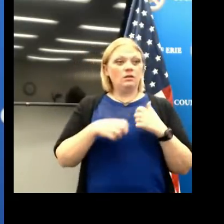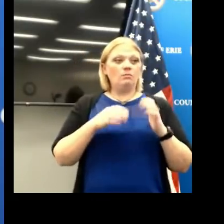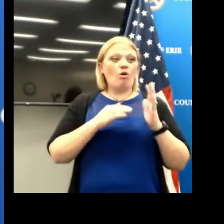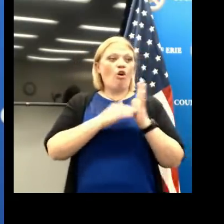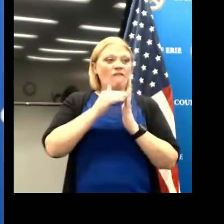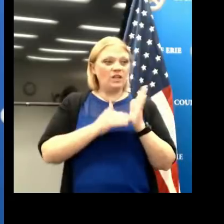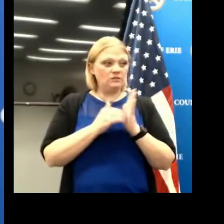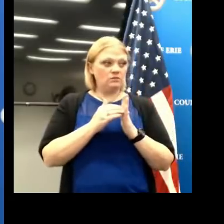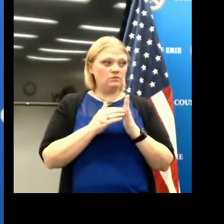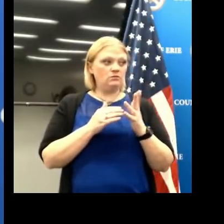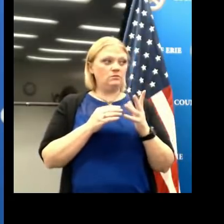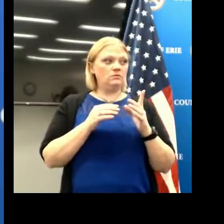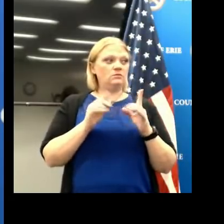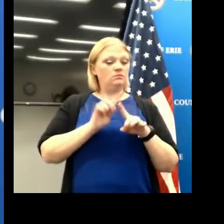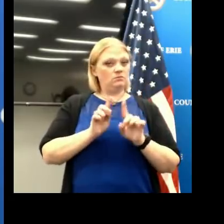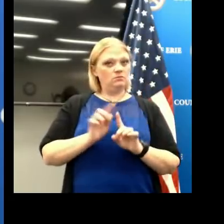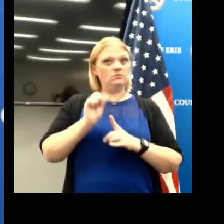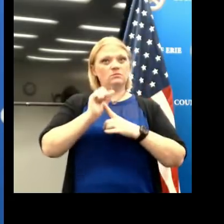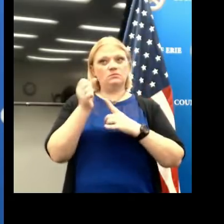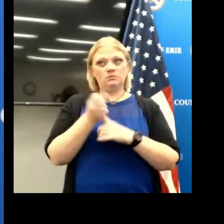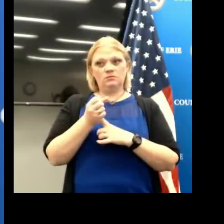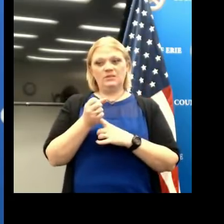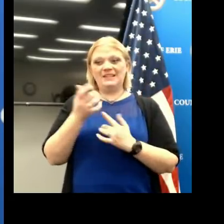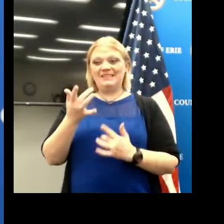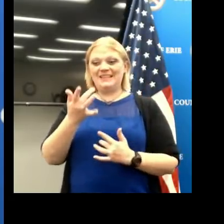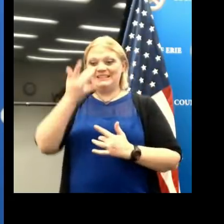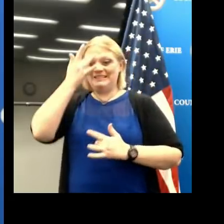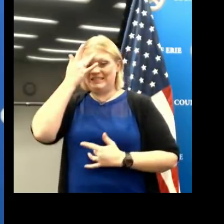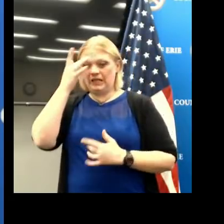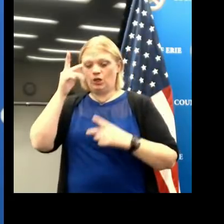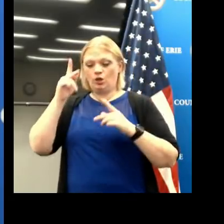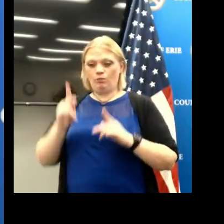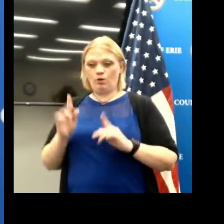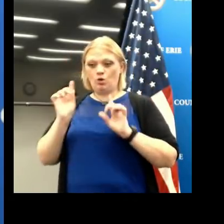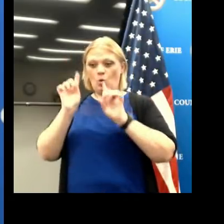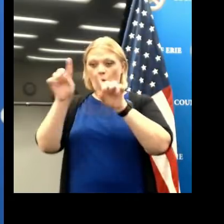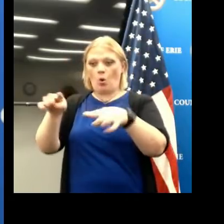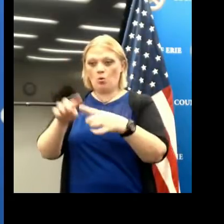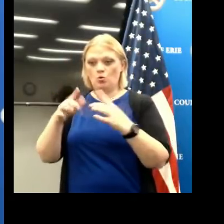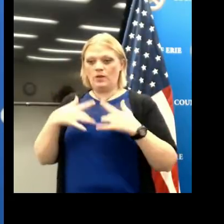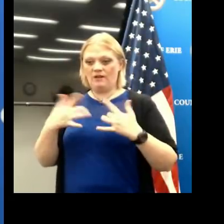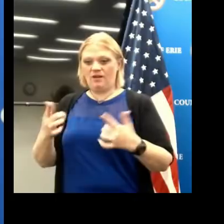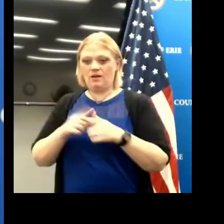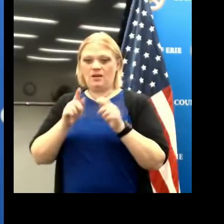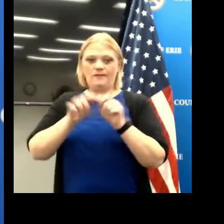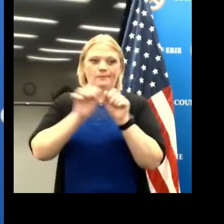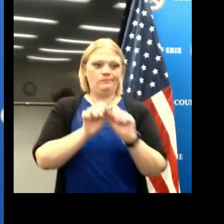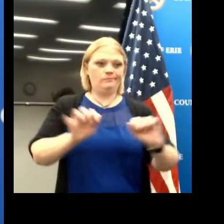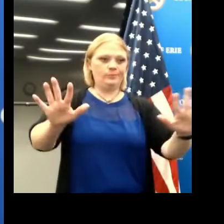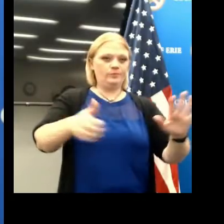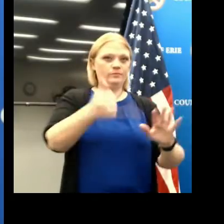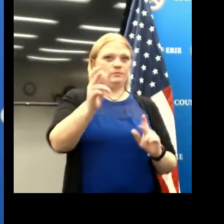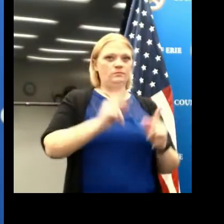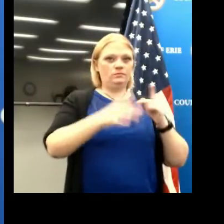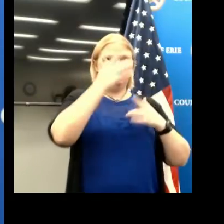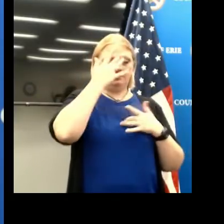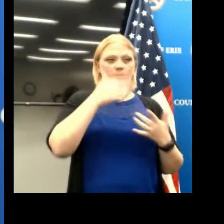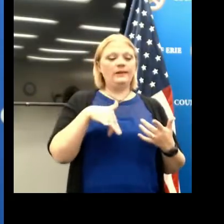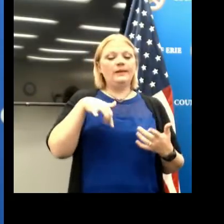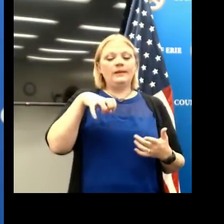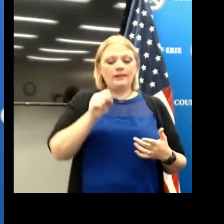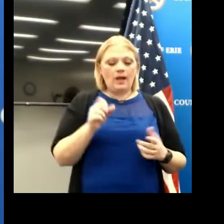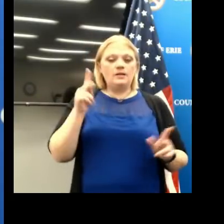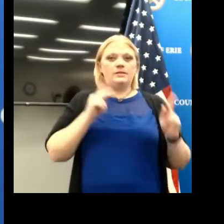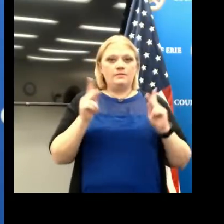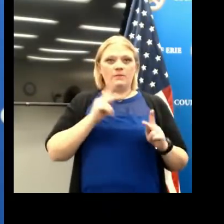often in situations where it's the sick person who goes to the event and gets other people sick. Yes, there are